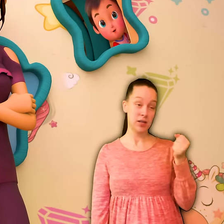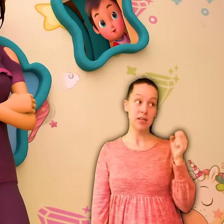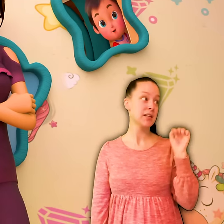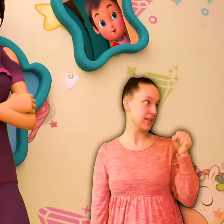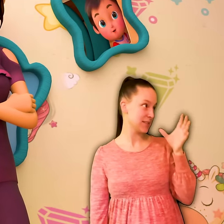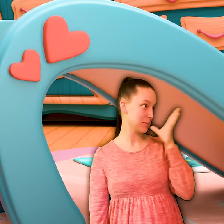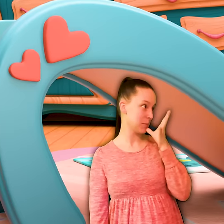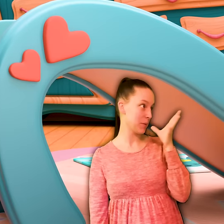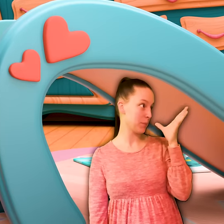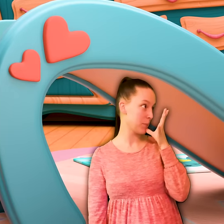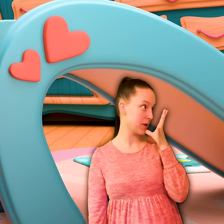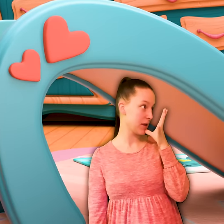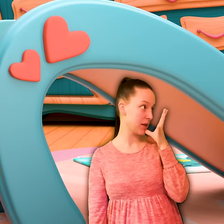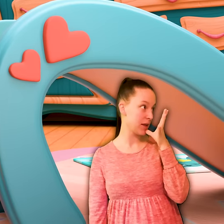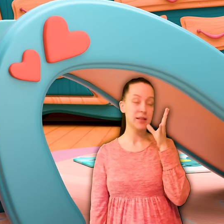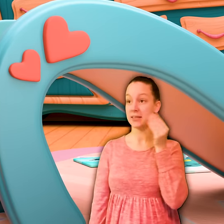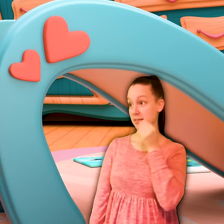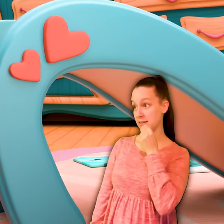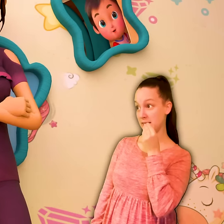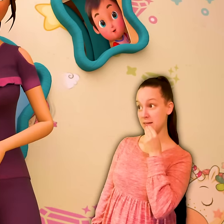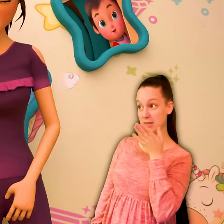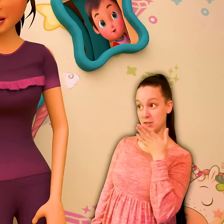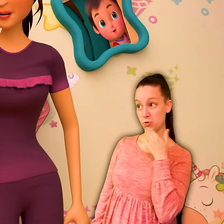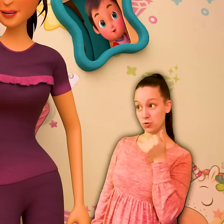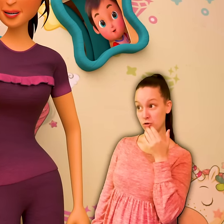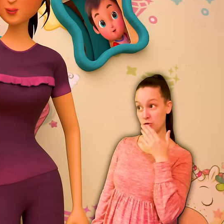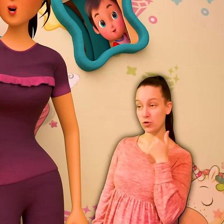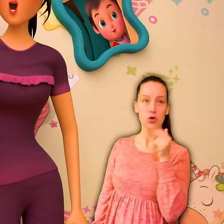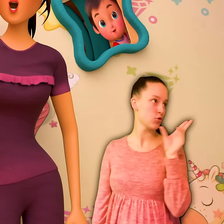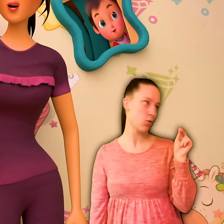johny johny yes mama